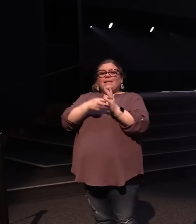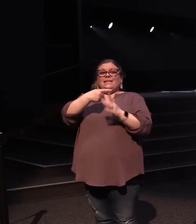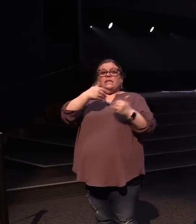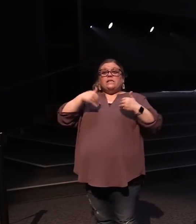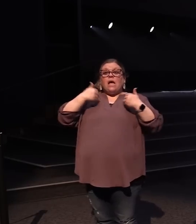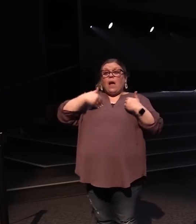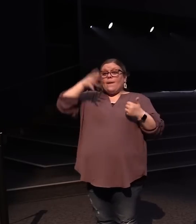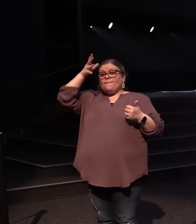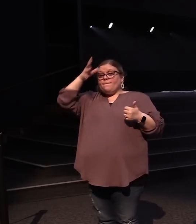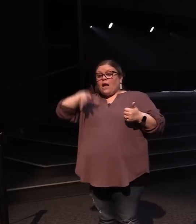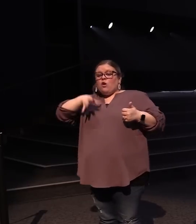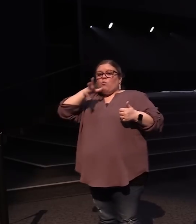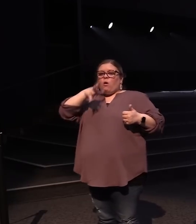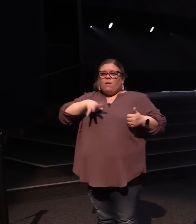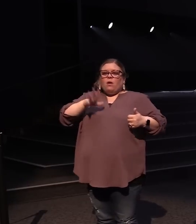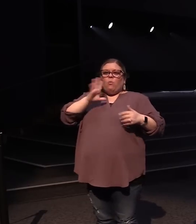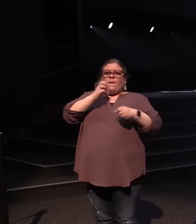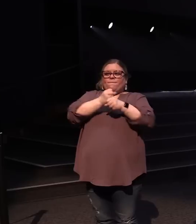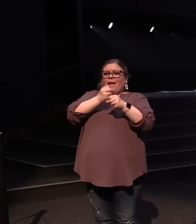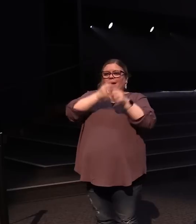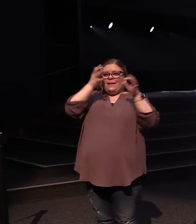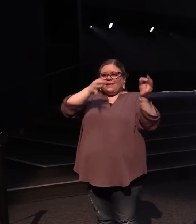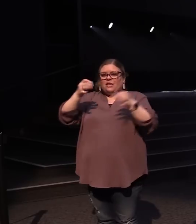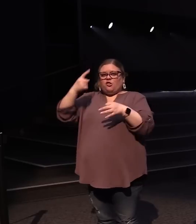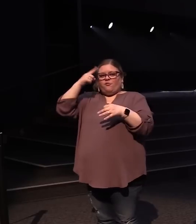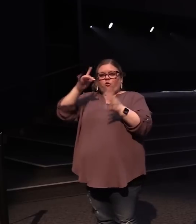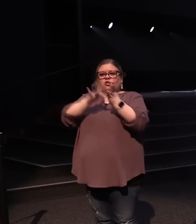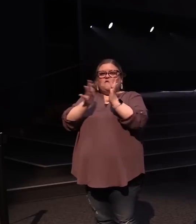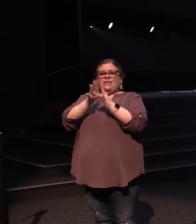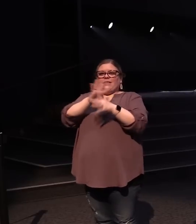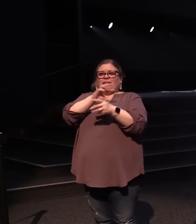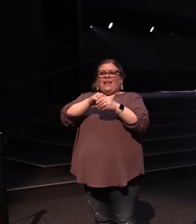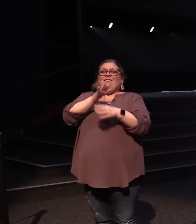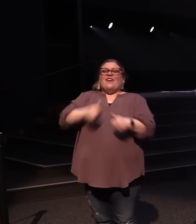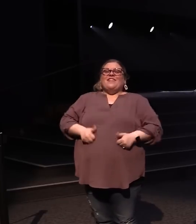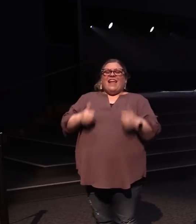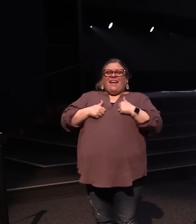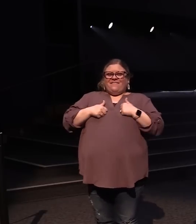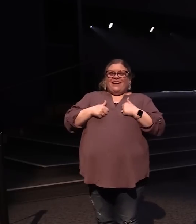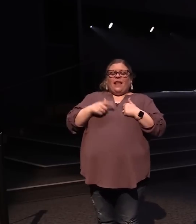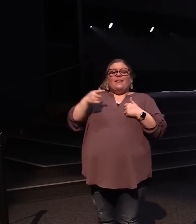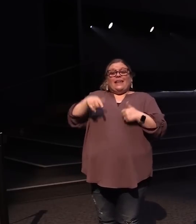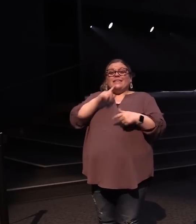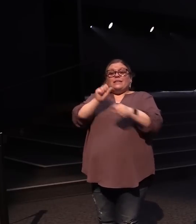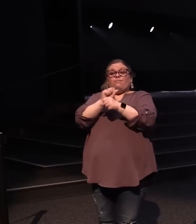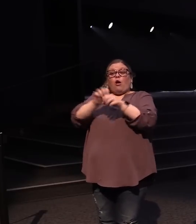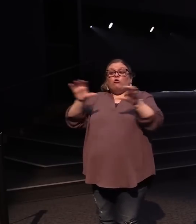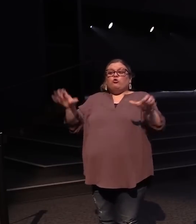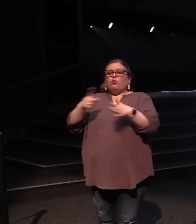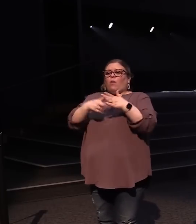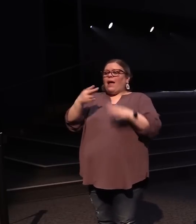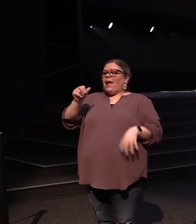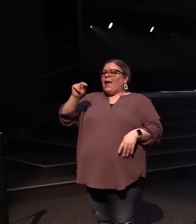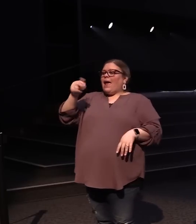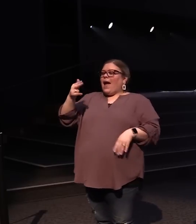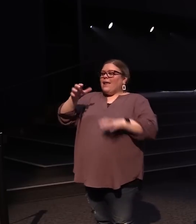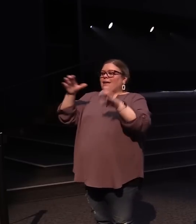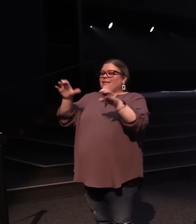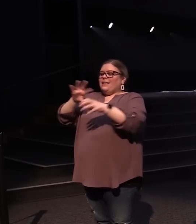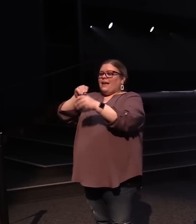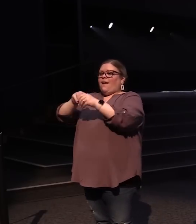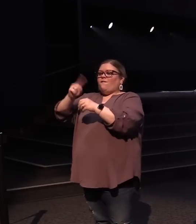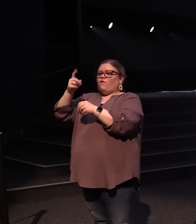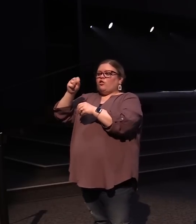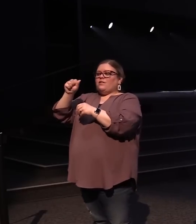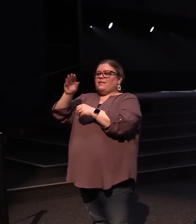young men and women make a decision for Jesus later on in their life. But this is about doing what Hannah did in 1 Samuel.